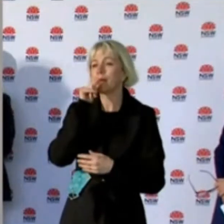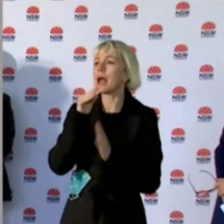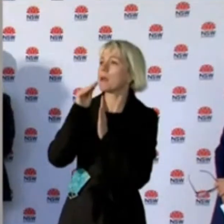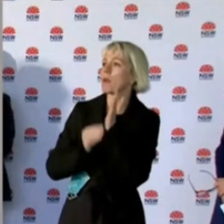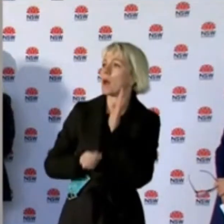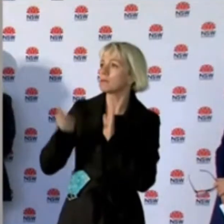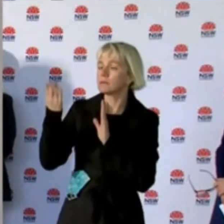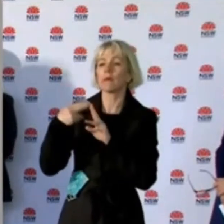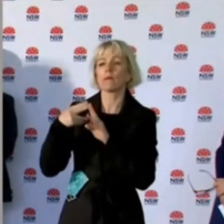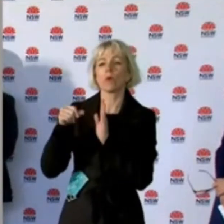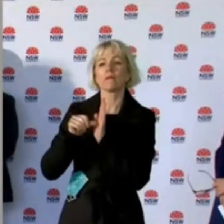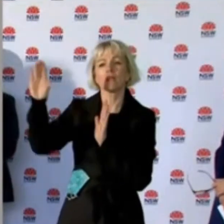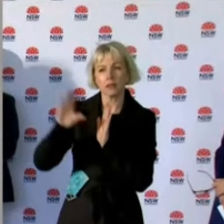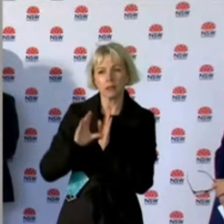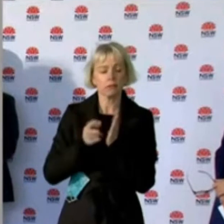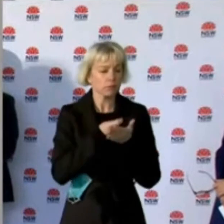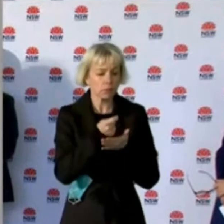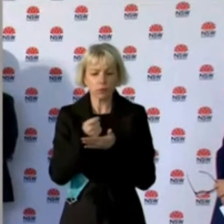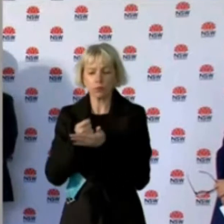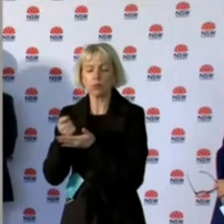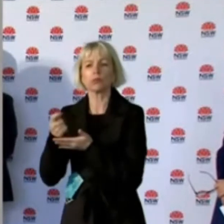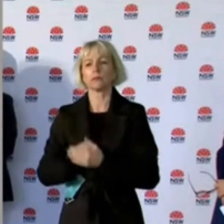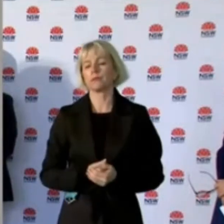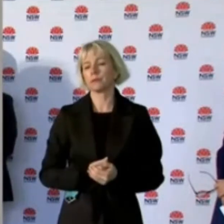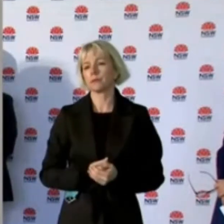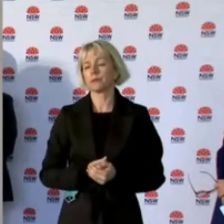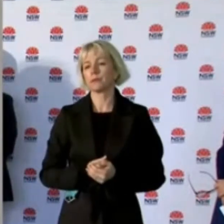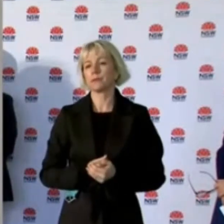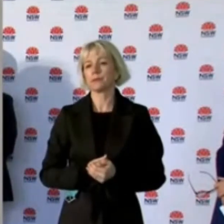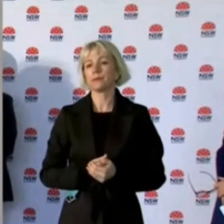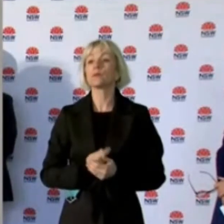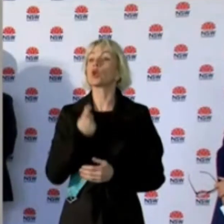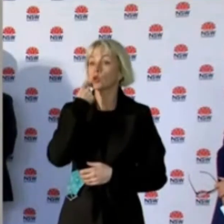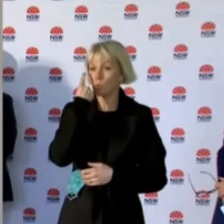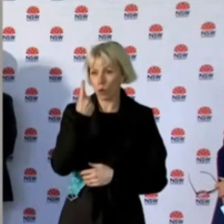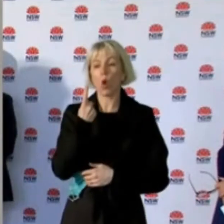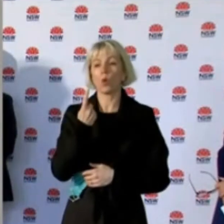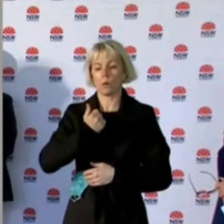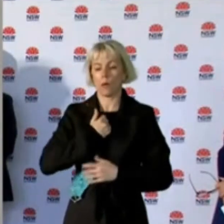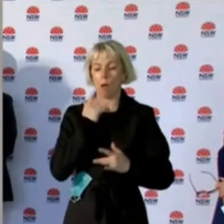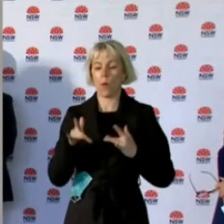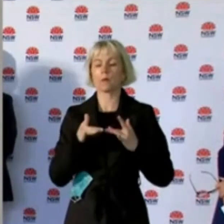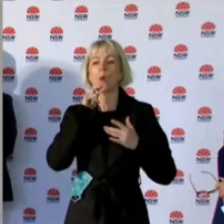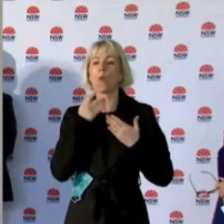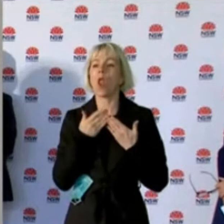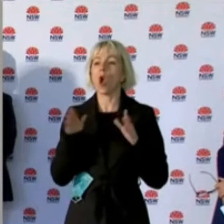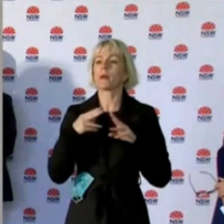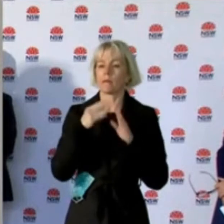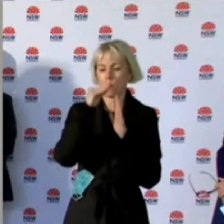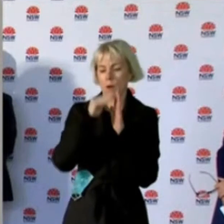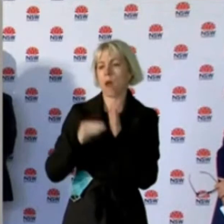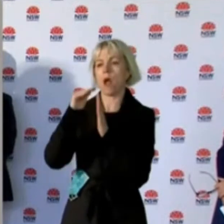applications open, where businesses who have been affected during this lockdown period can apply for